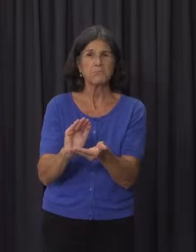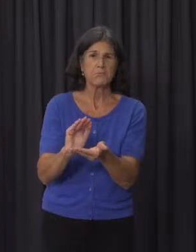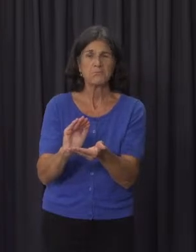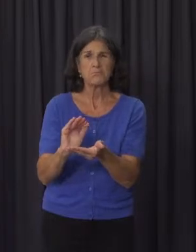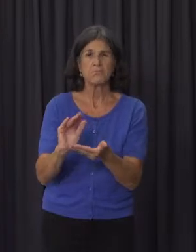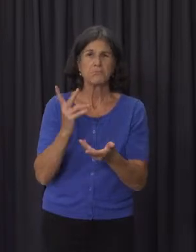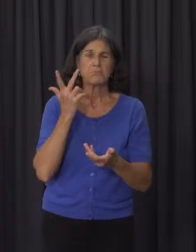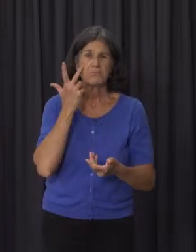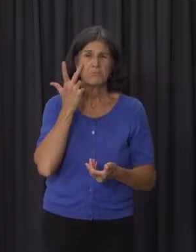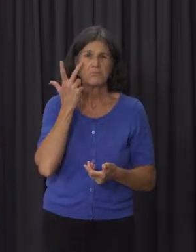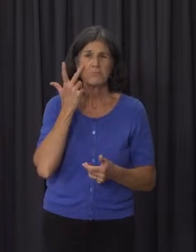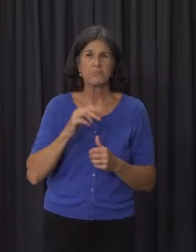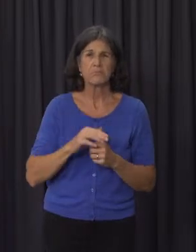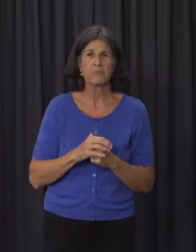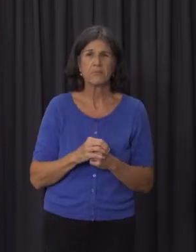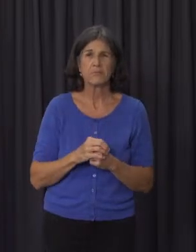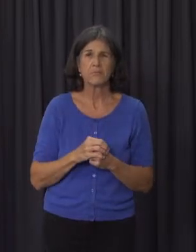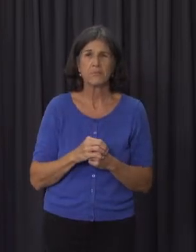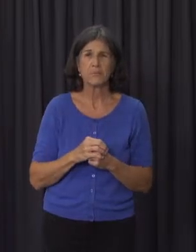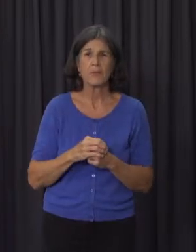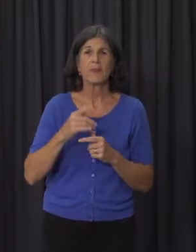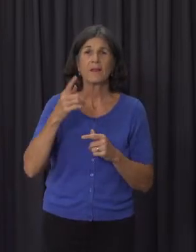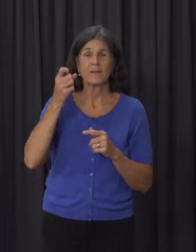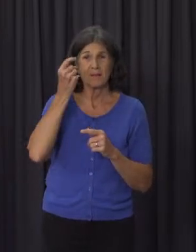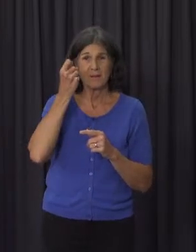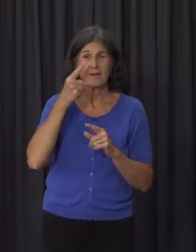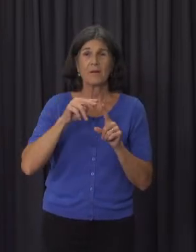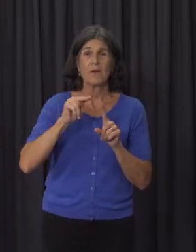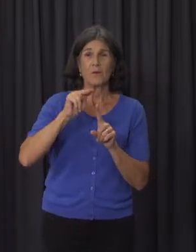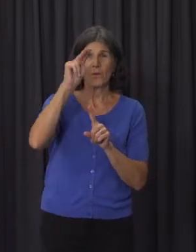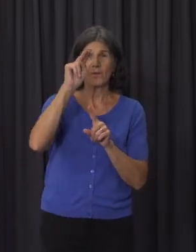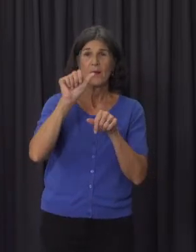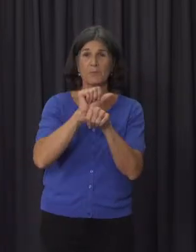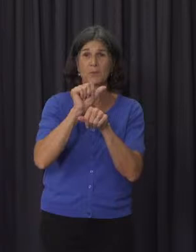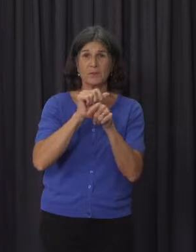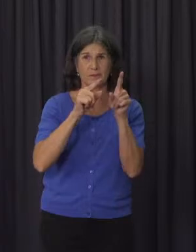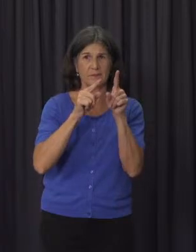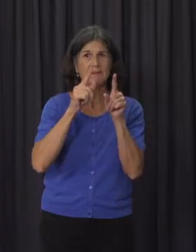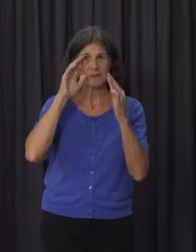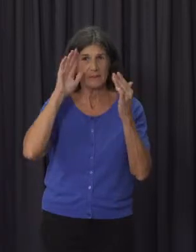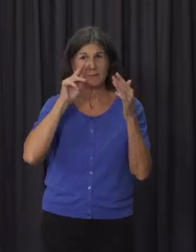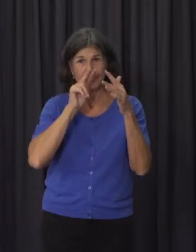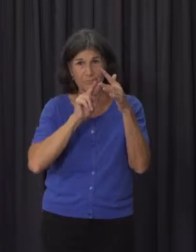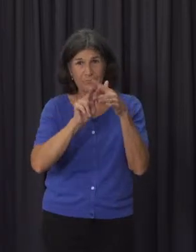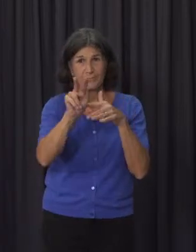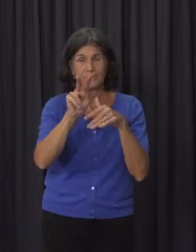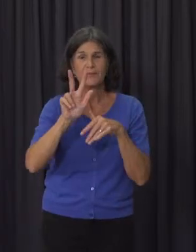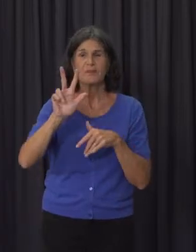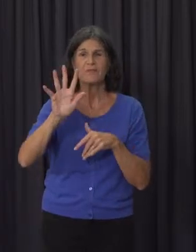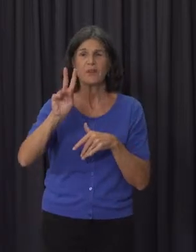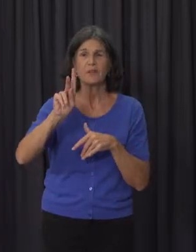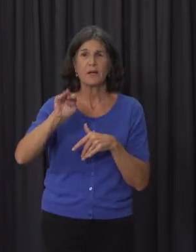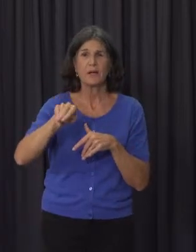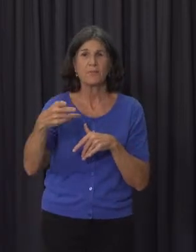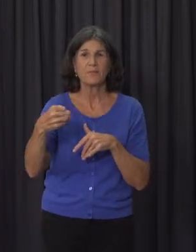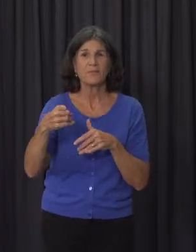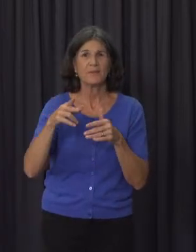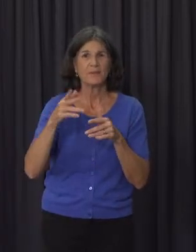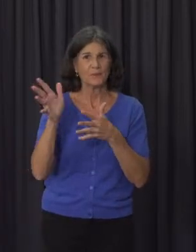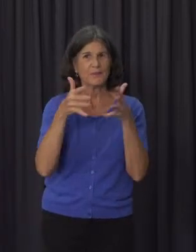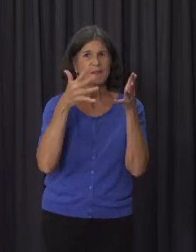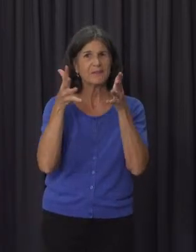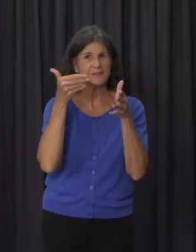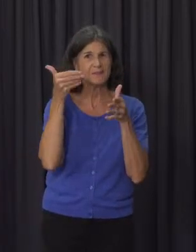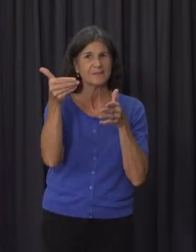up to 35 kilometers an hour, which will cause dangerous conditions on the ground. So we're watching them very carefully, and